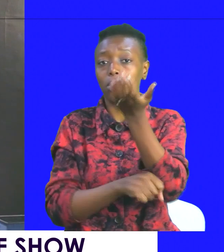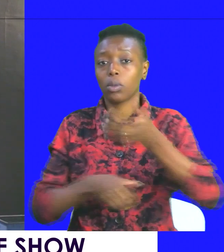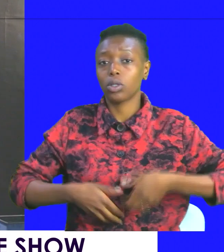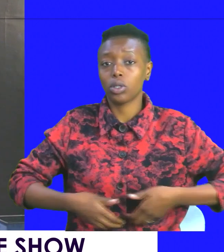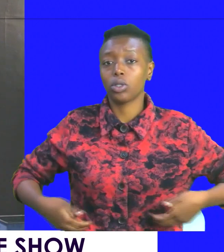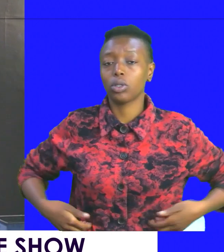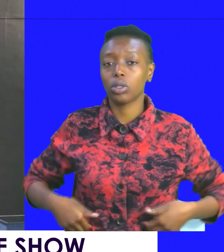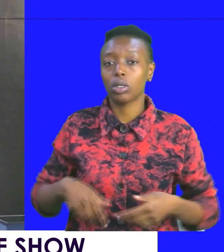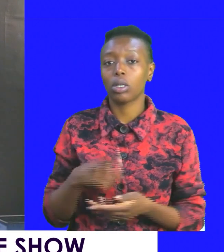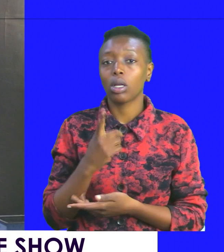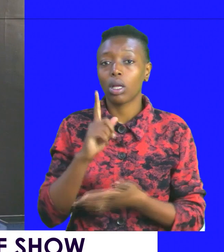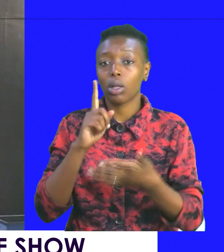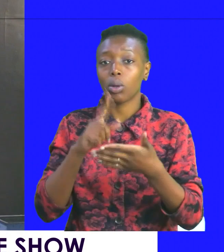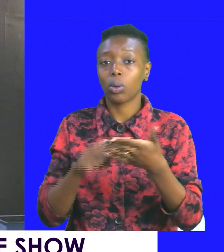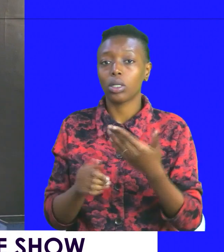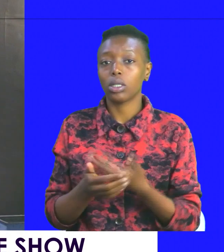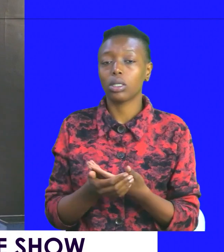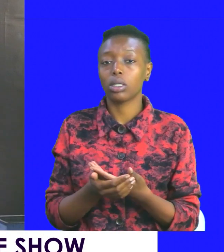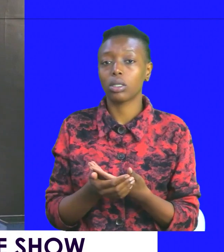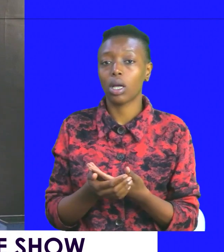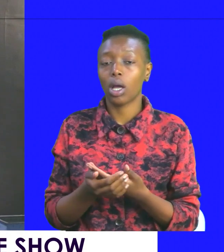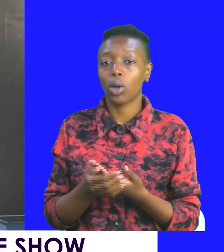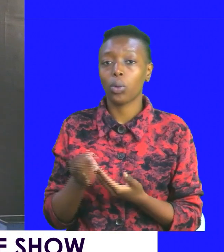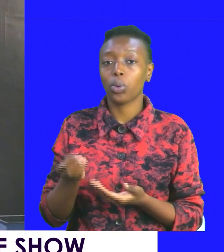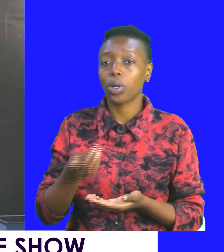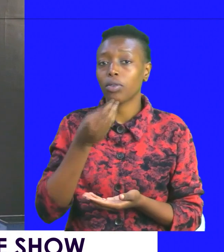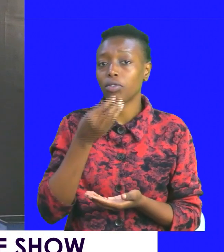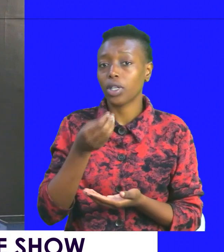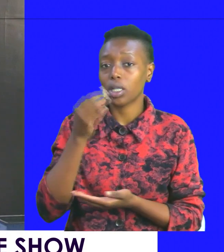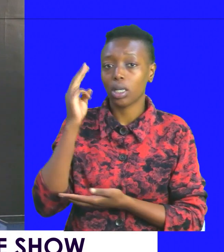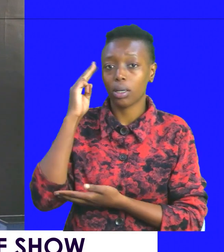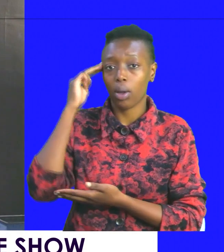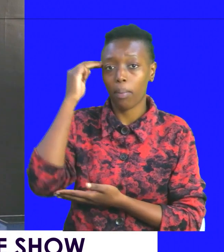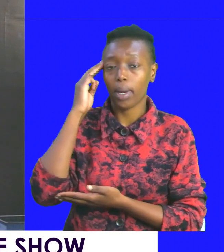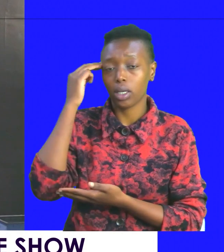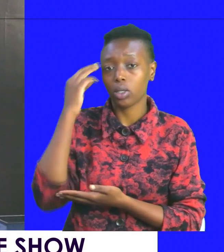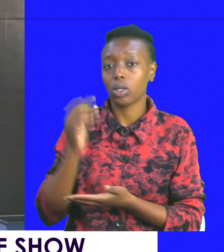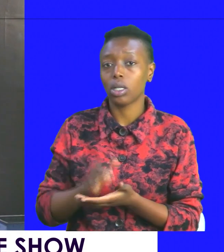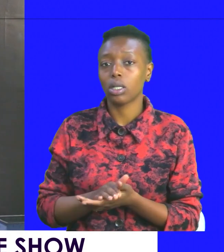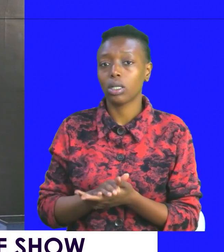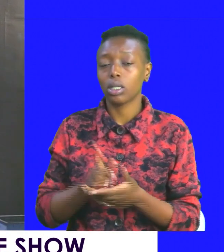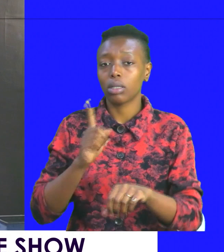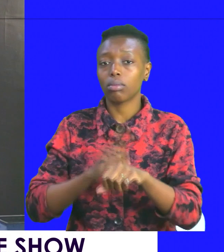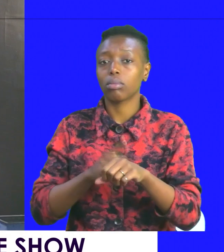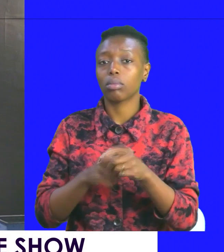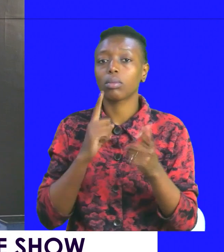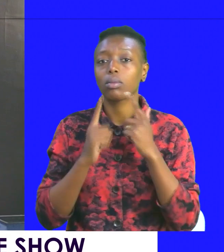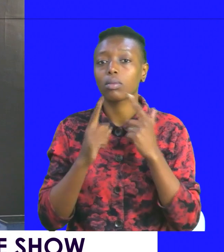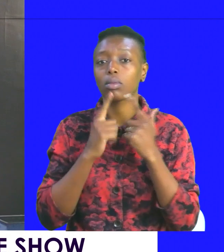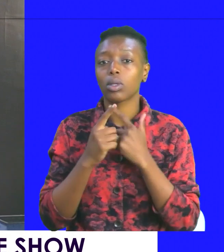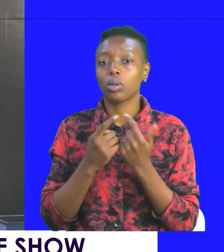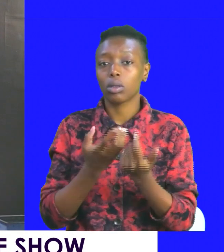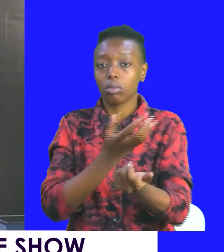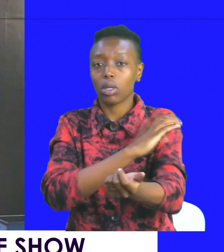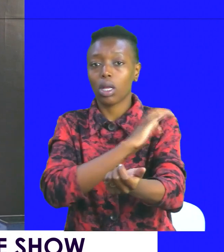diet in our public settings about our youth? When we talk, we give energy